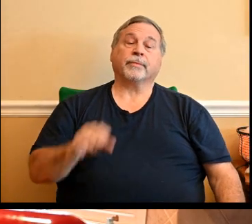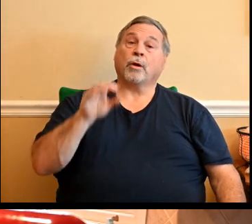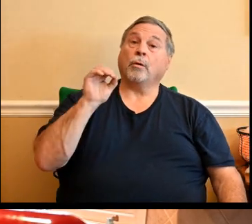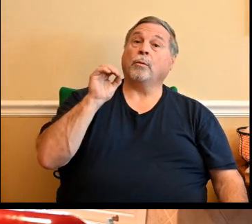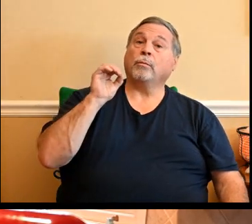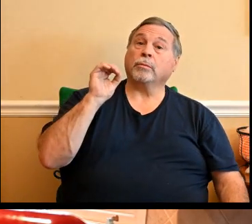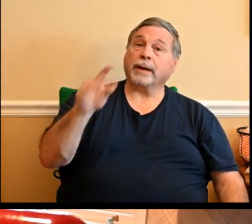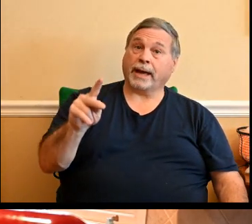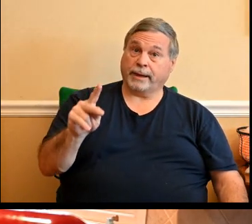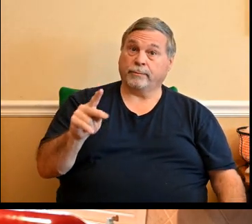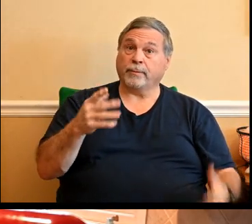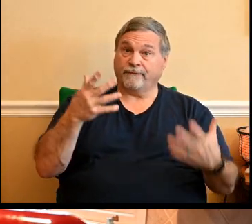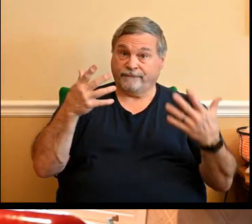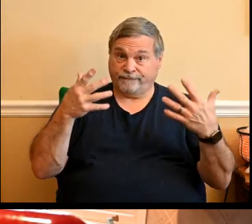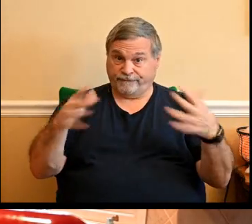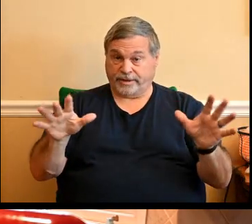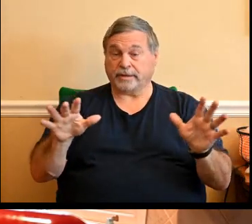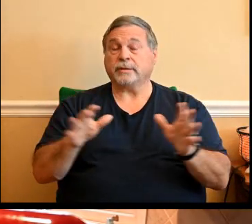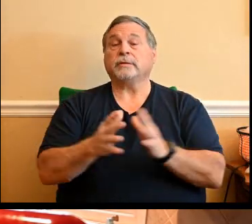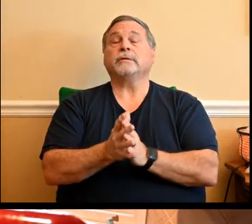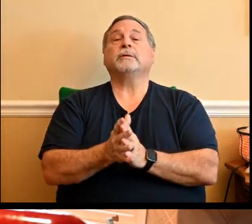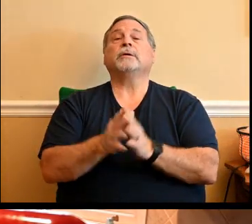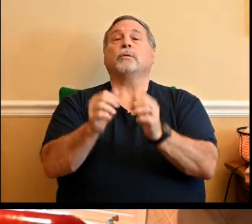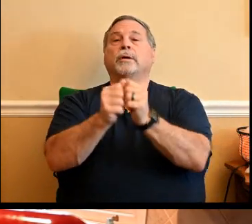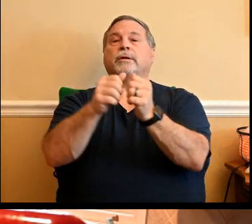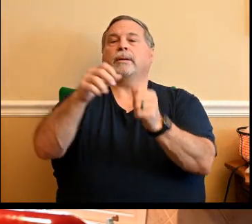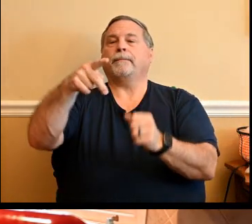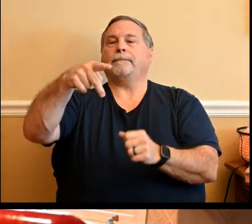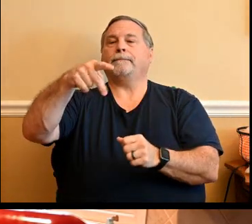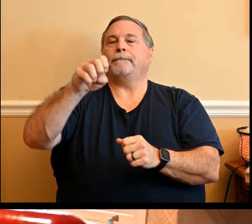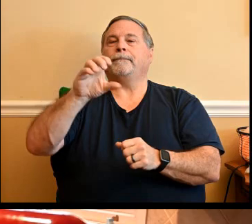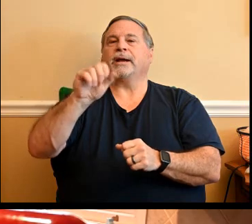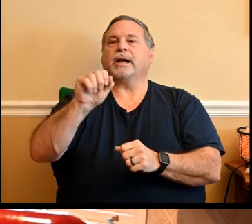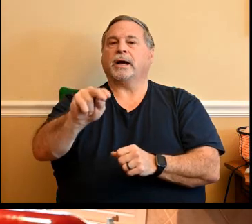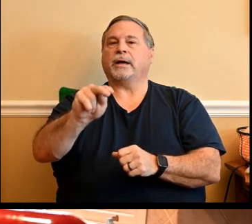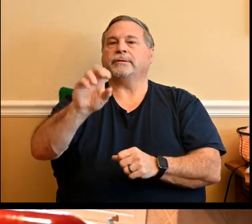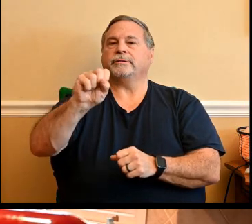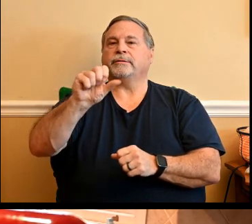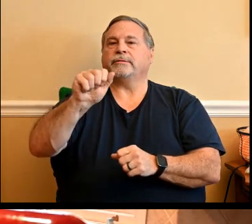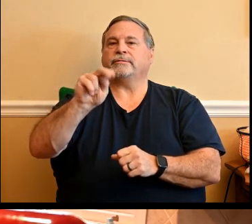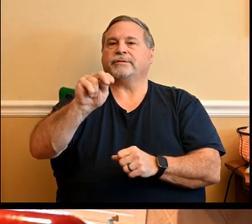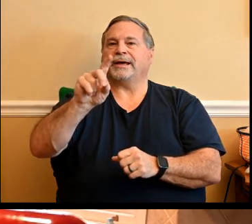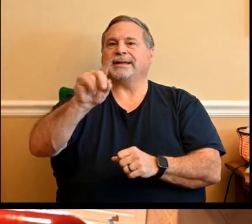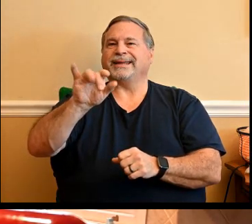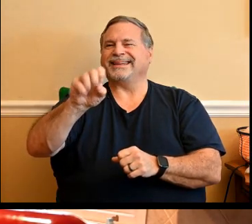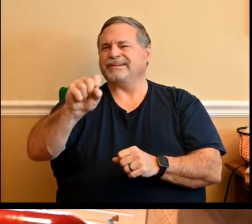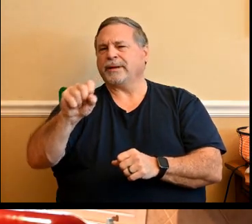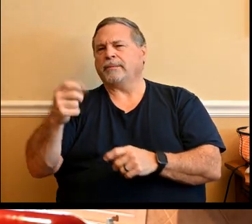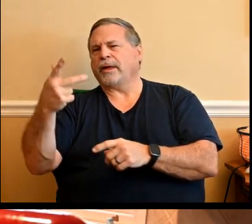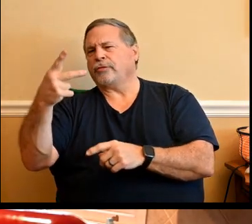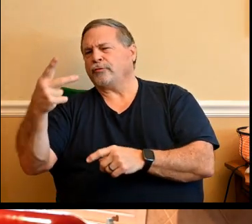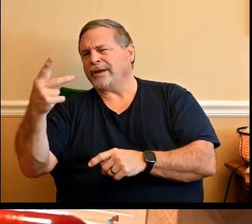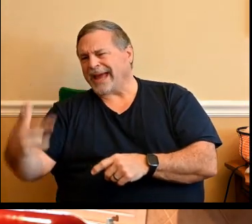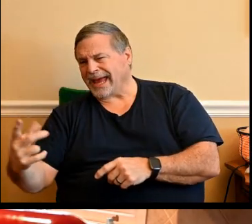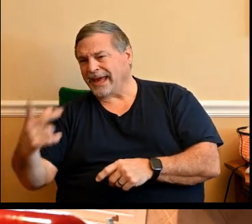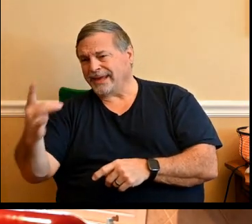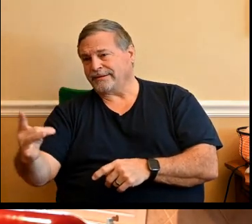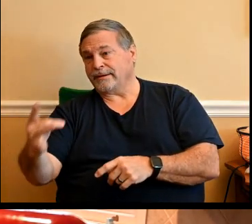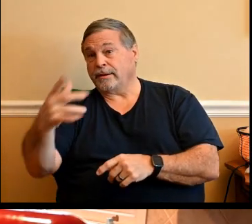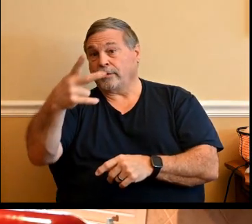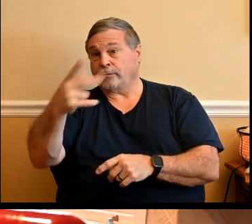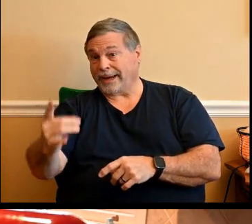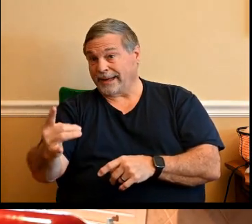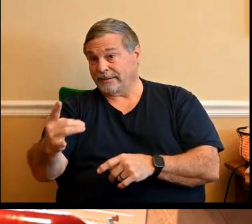Okay, so we finished with the pecan sandies. As you saw, we cut them into about 3/8 of an inch, 1/4 of an inch in